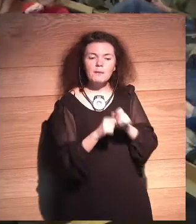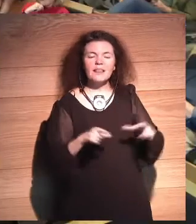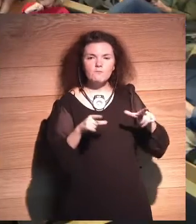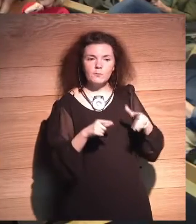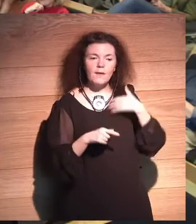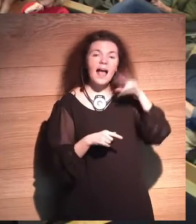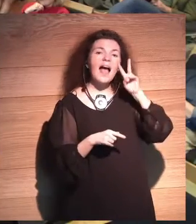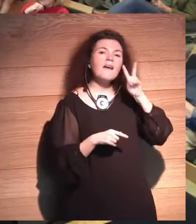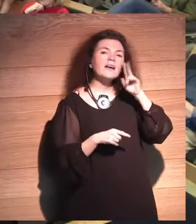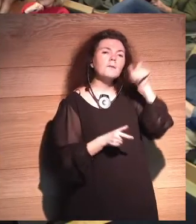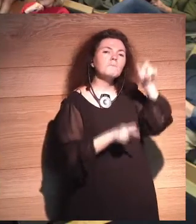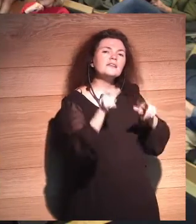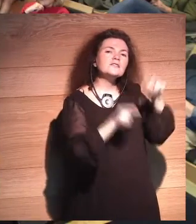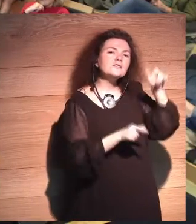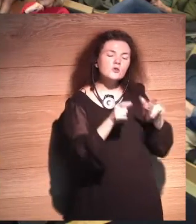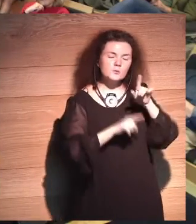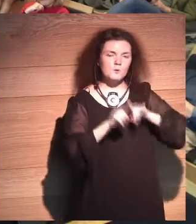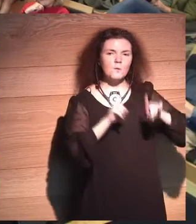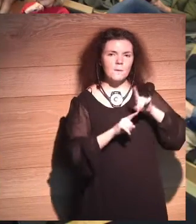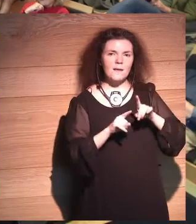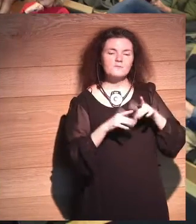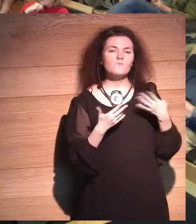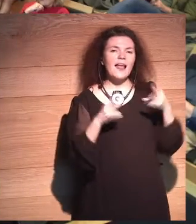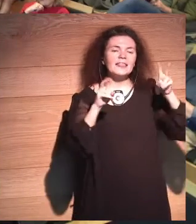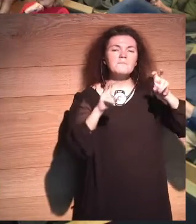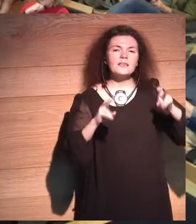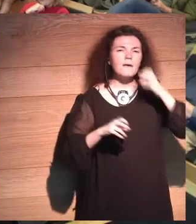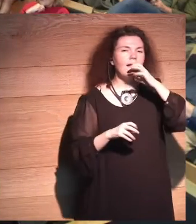that we might let that drive our legislative agenda